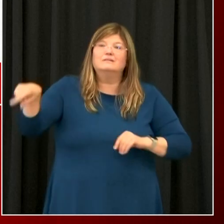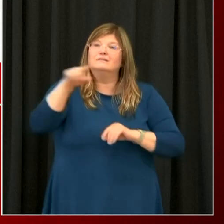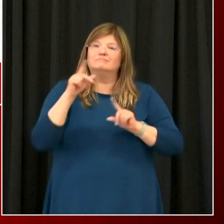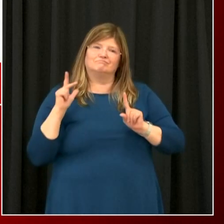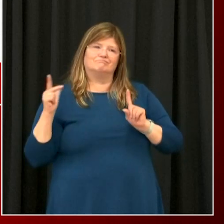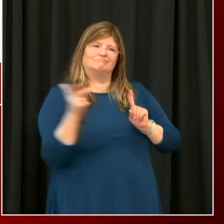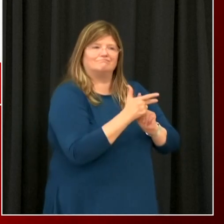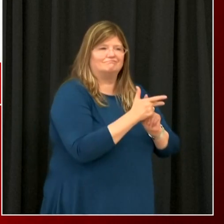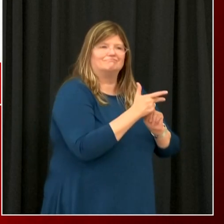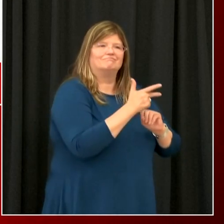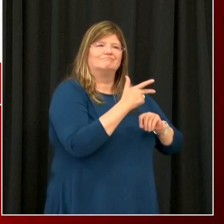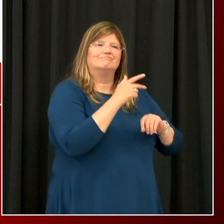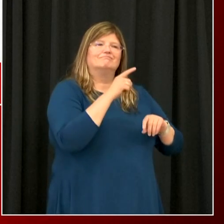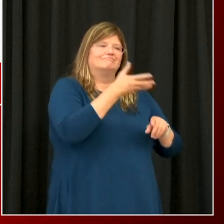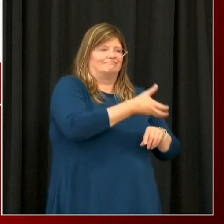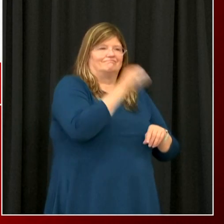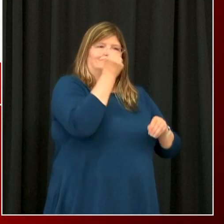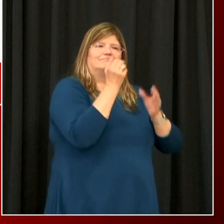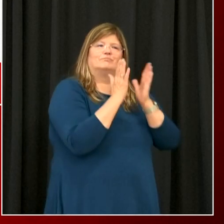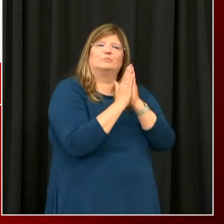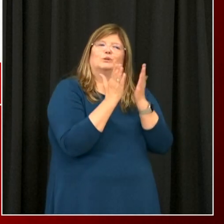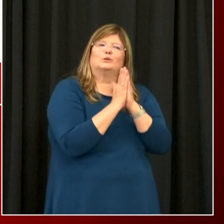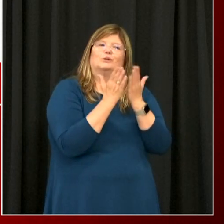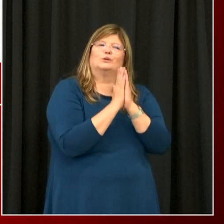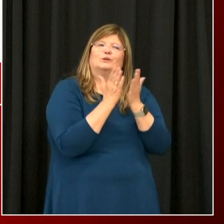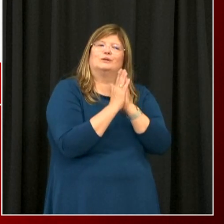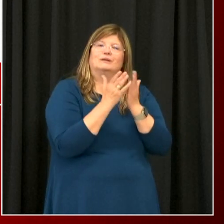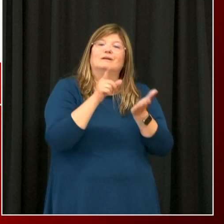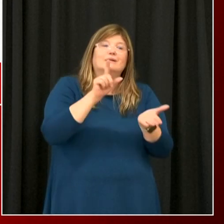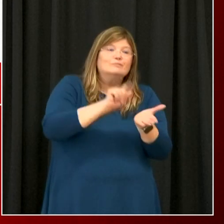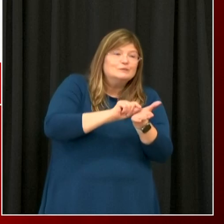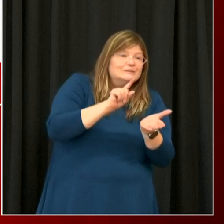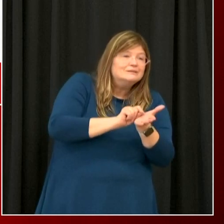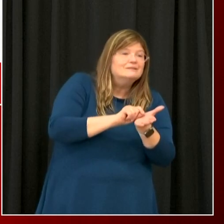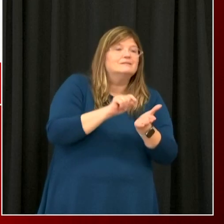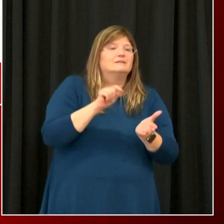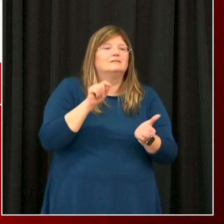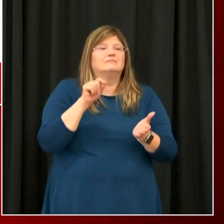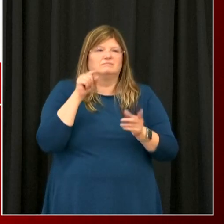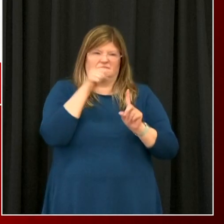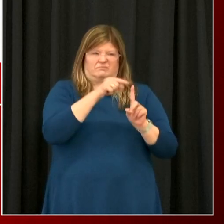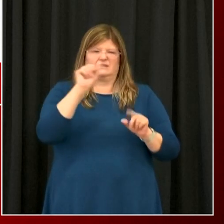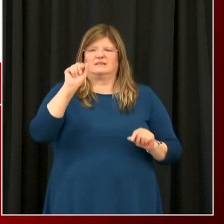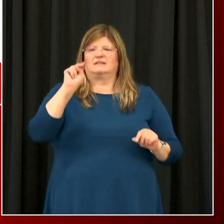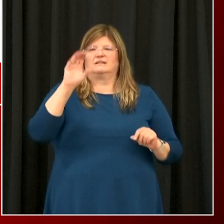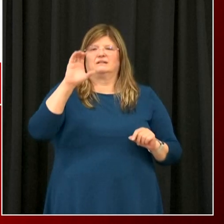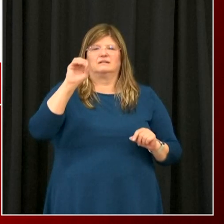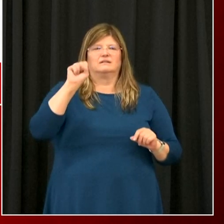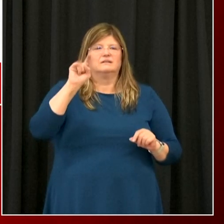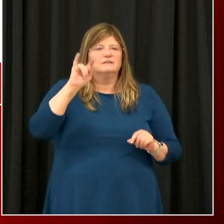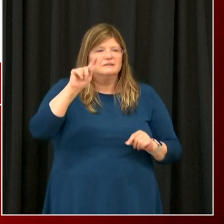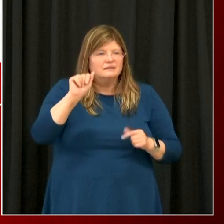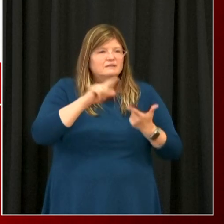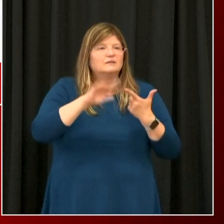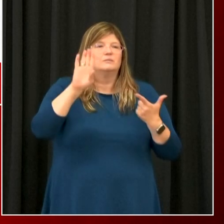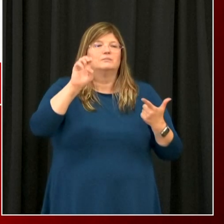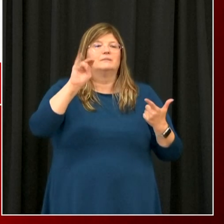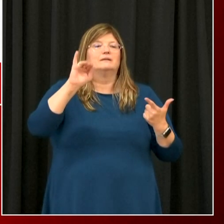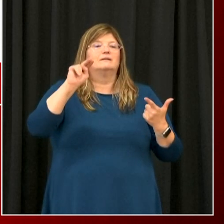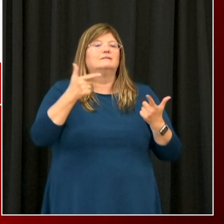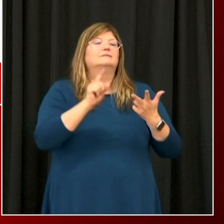printing at the following locations: Anacostia, Benning, Cleveland Park, Mount Pleasant, Northeast,